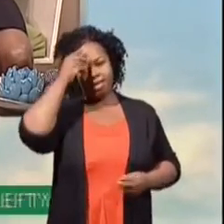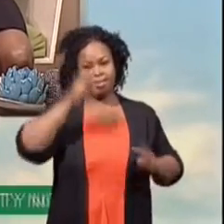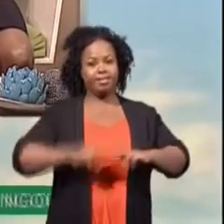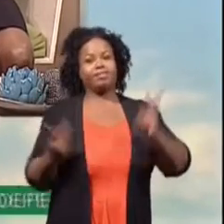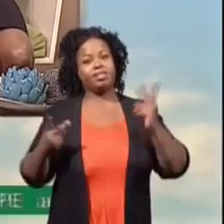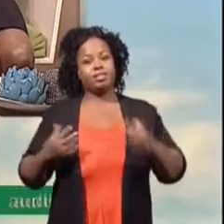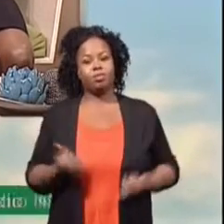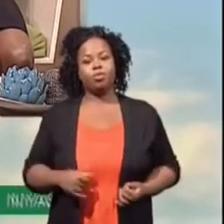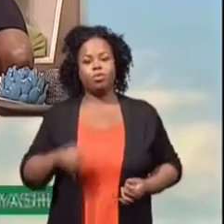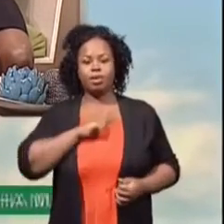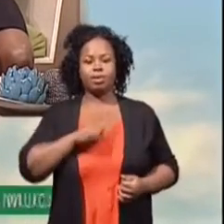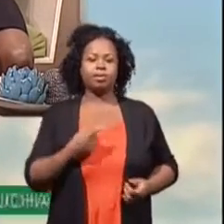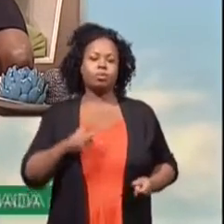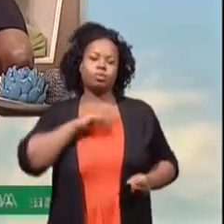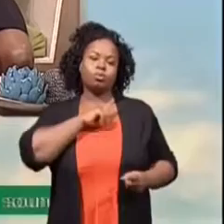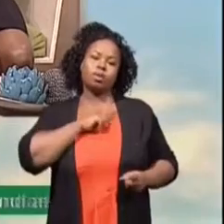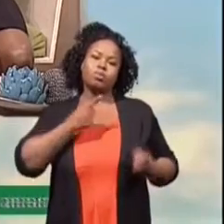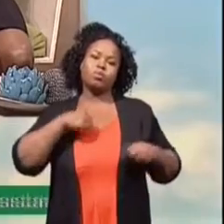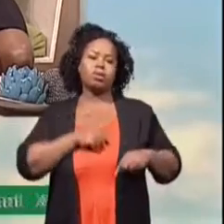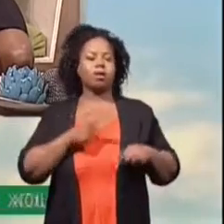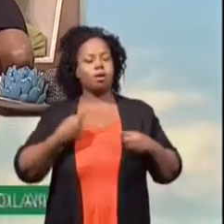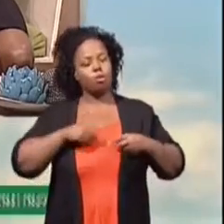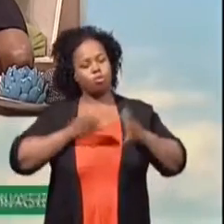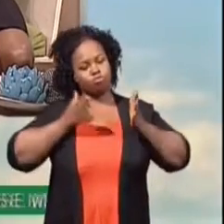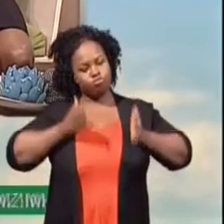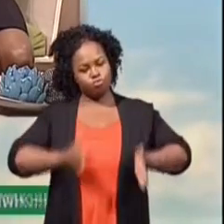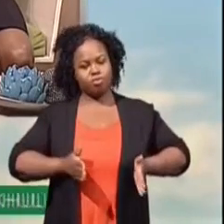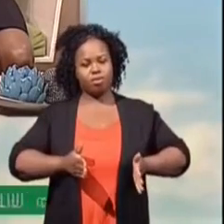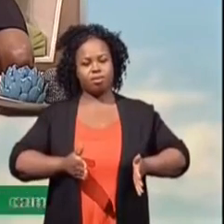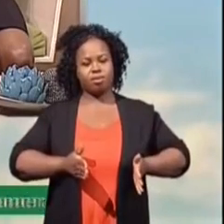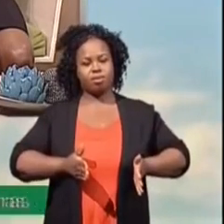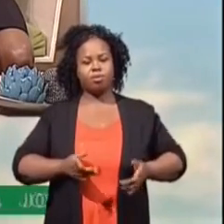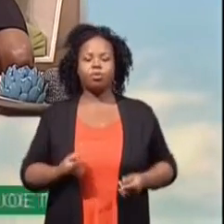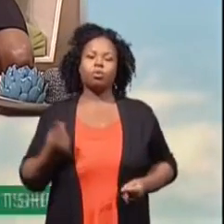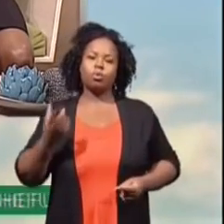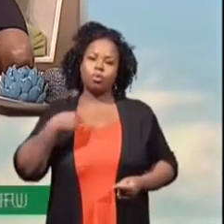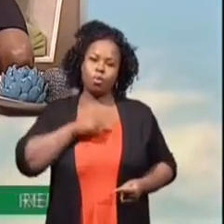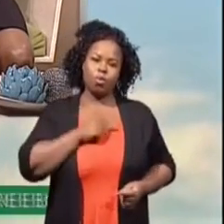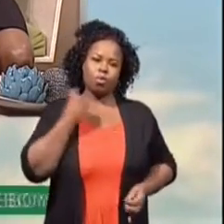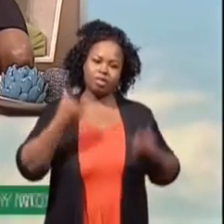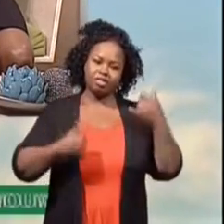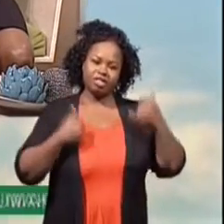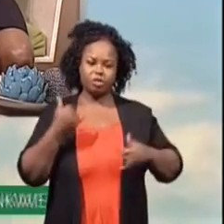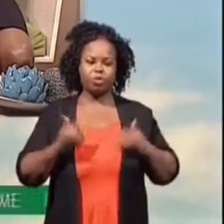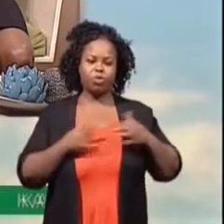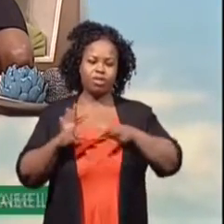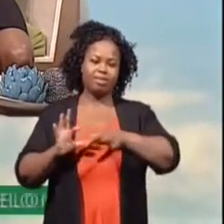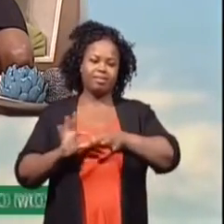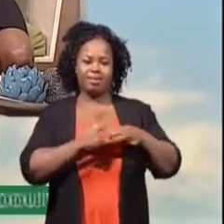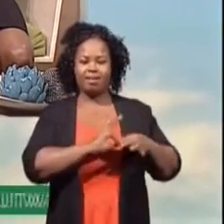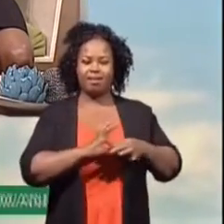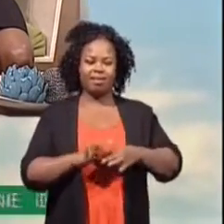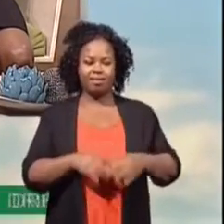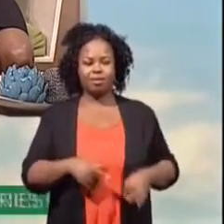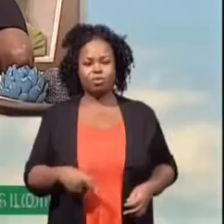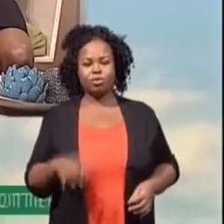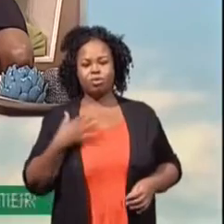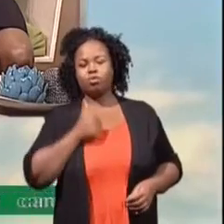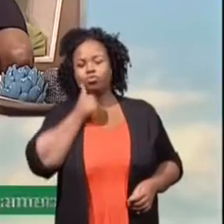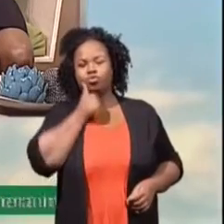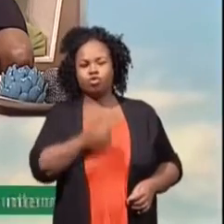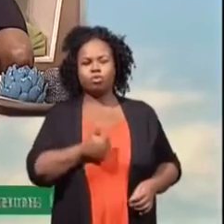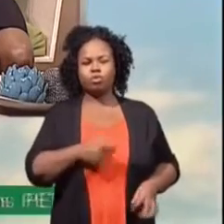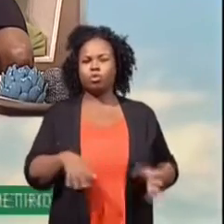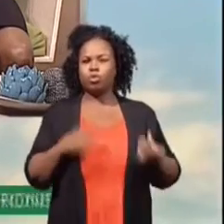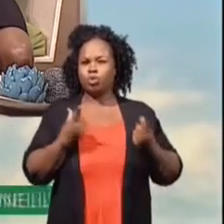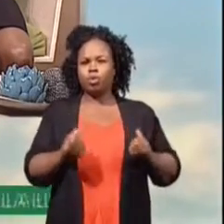guess. 100%. At the end of the day, we are all human beings. Let's all enjoy each other. I couldn't even know